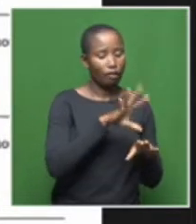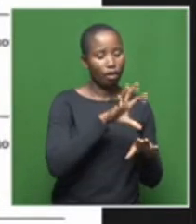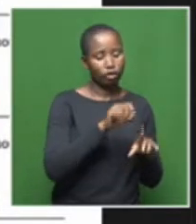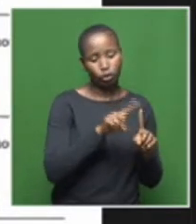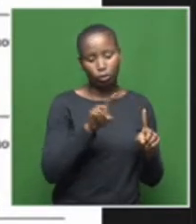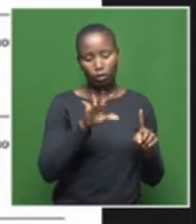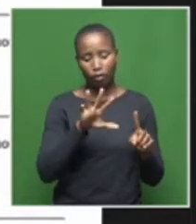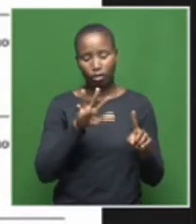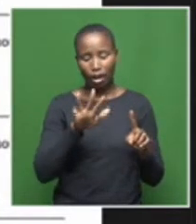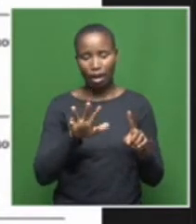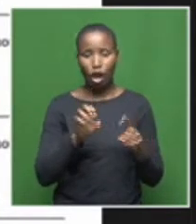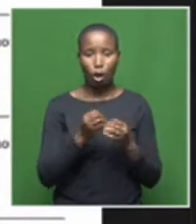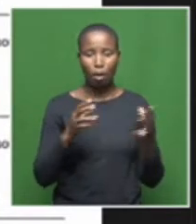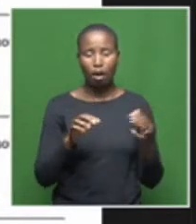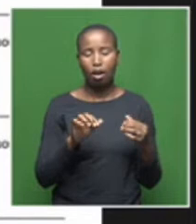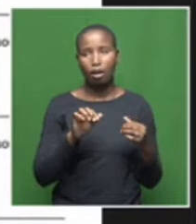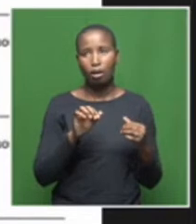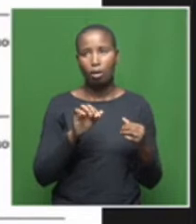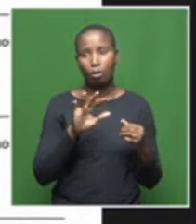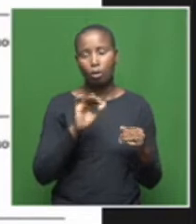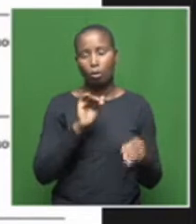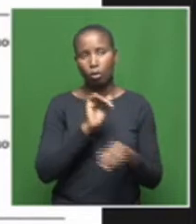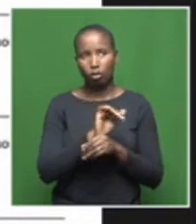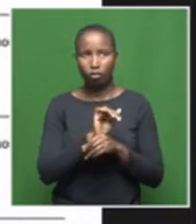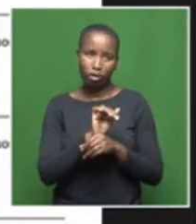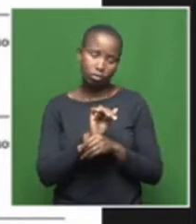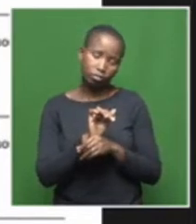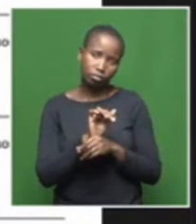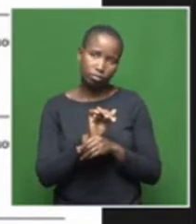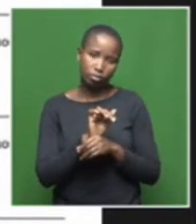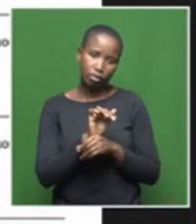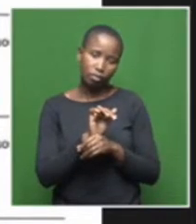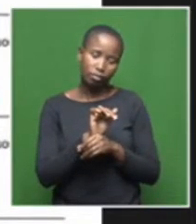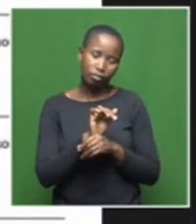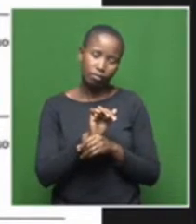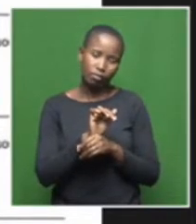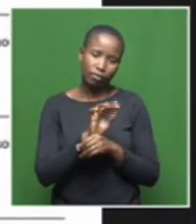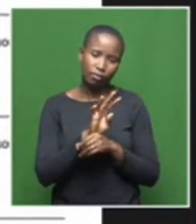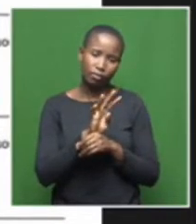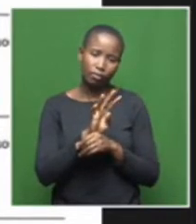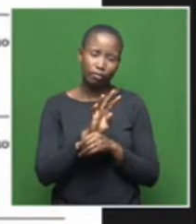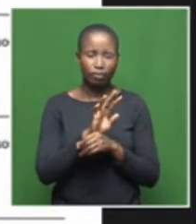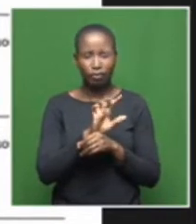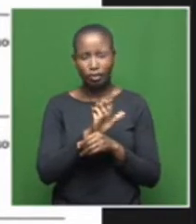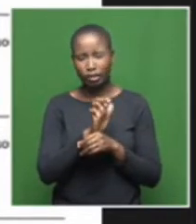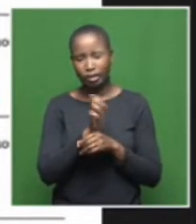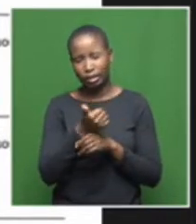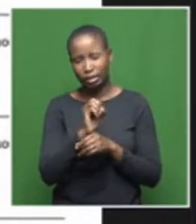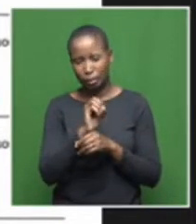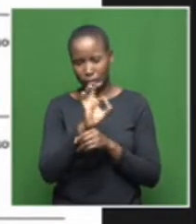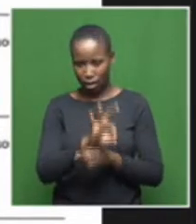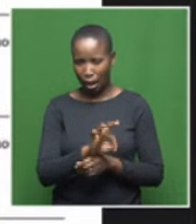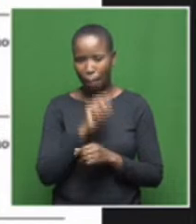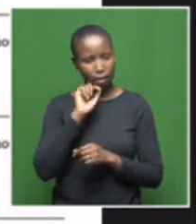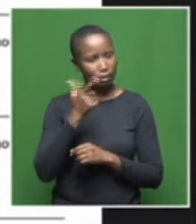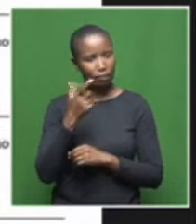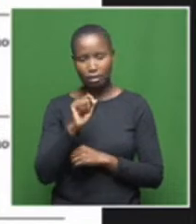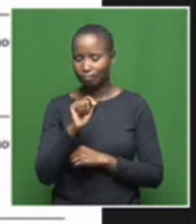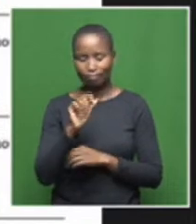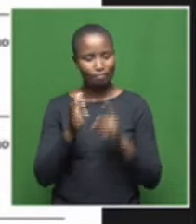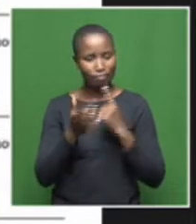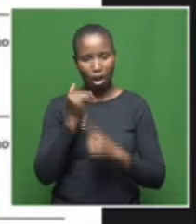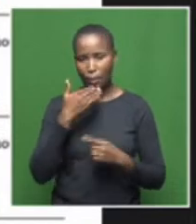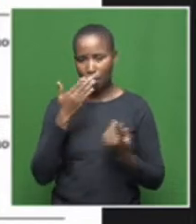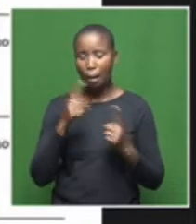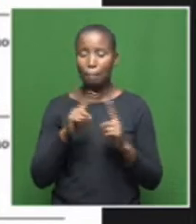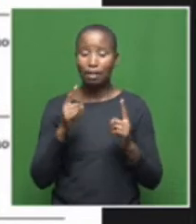64%. So overall, the over 50s have done well, and not yet at 70% coverage, but standing at 60% of